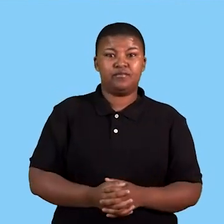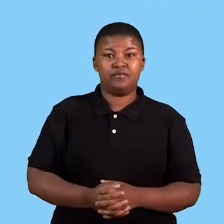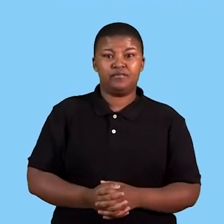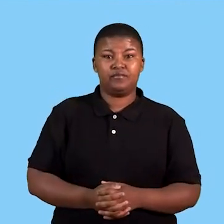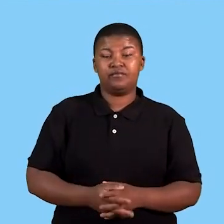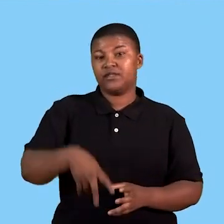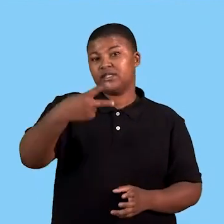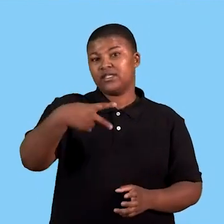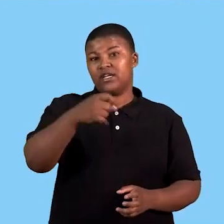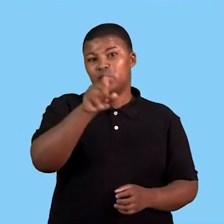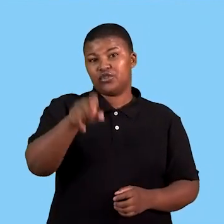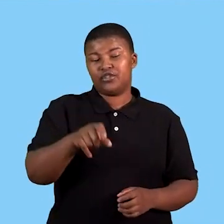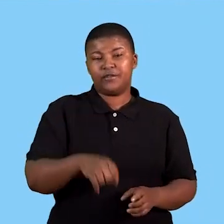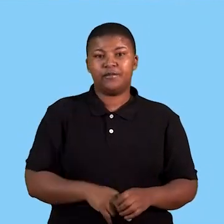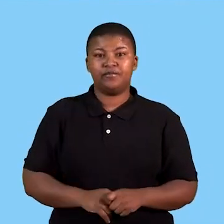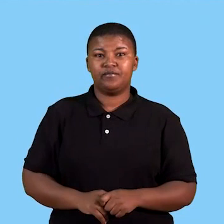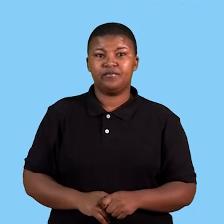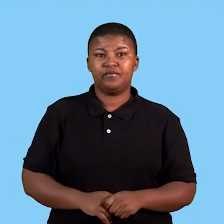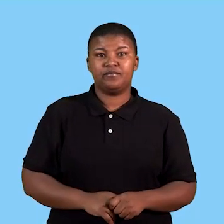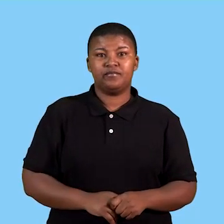Let's go on to our second question.